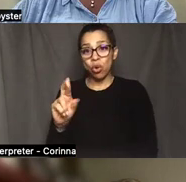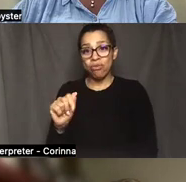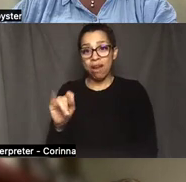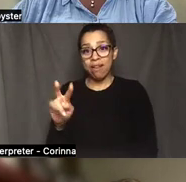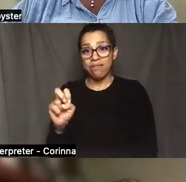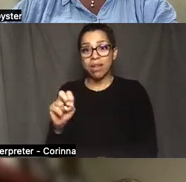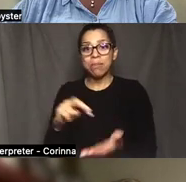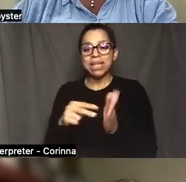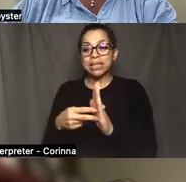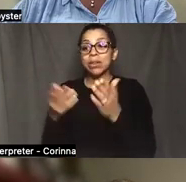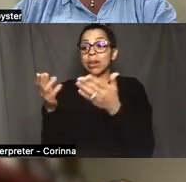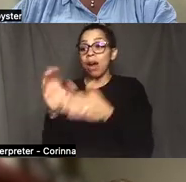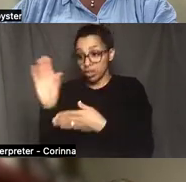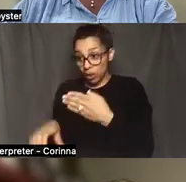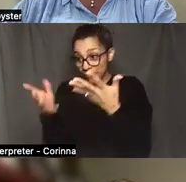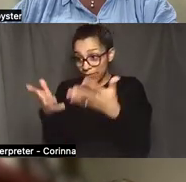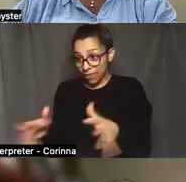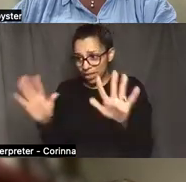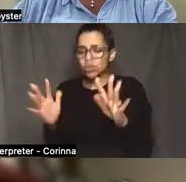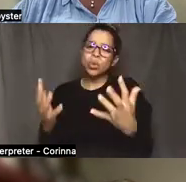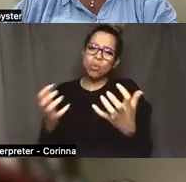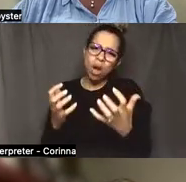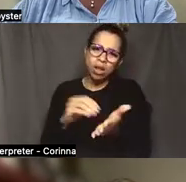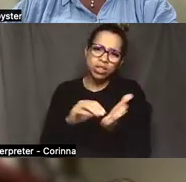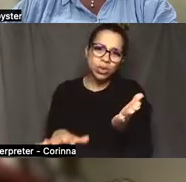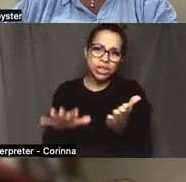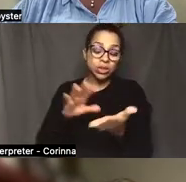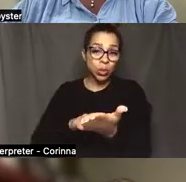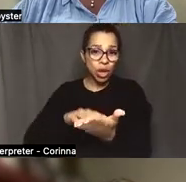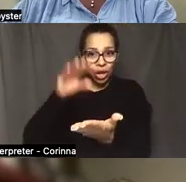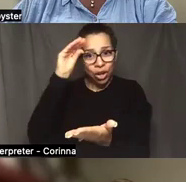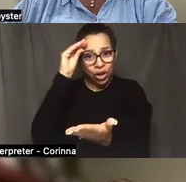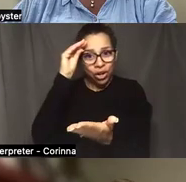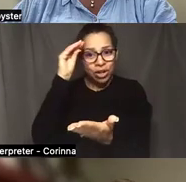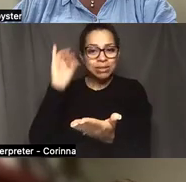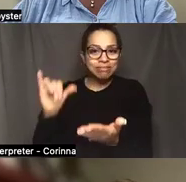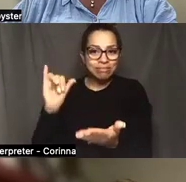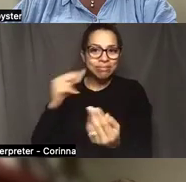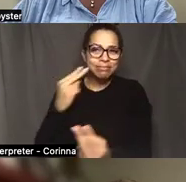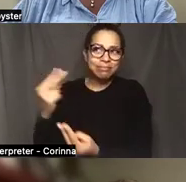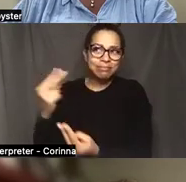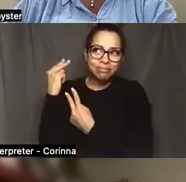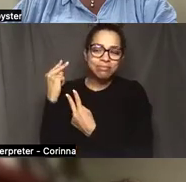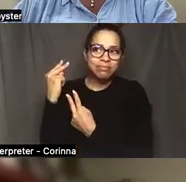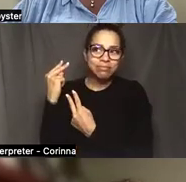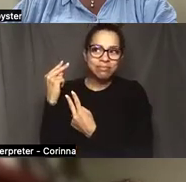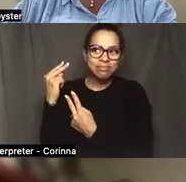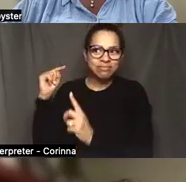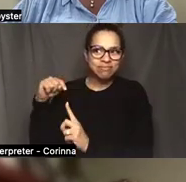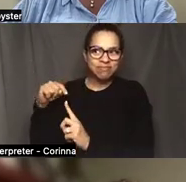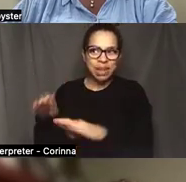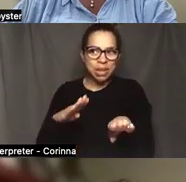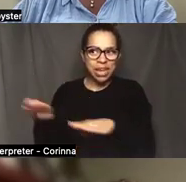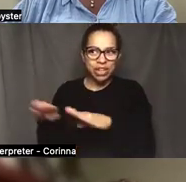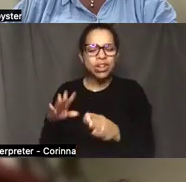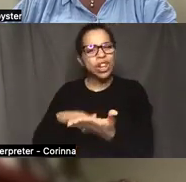and after that. We would like to have the students learn from what the behavior is, right? For example,